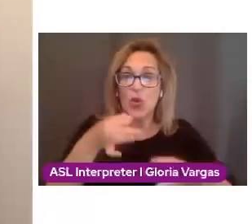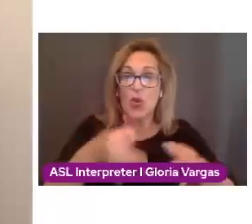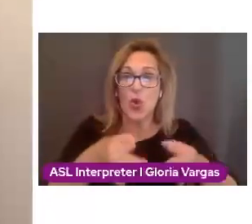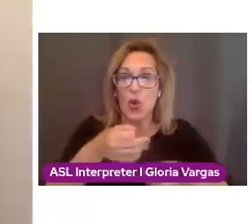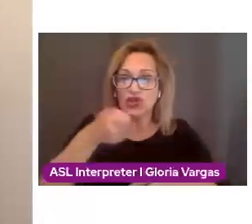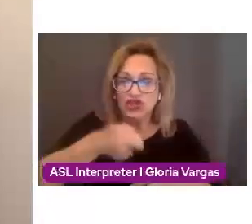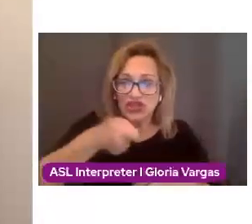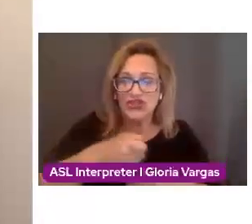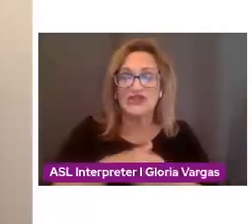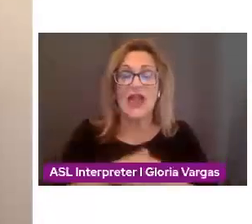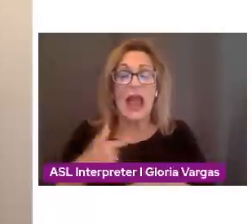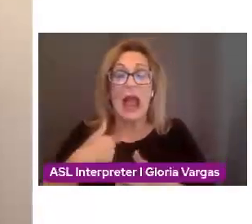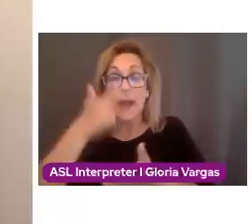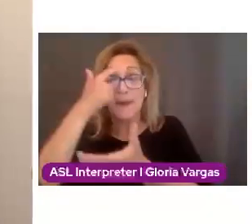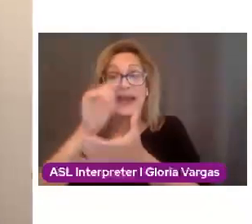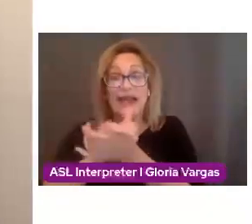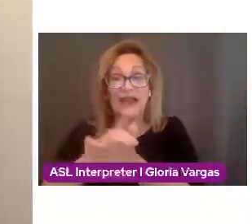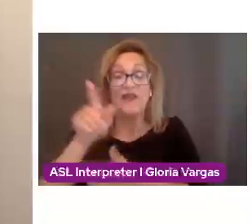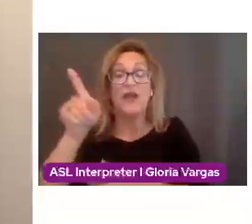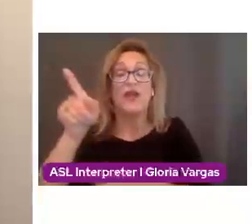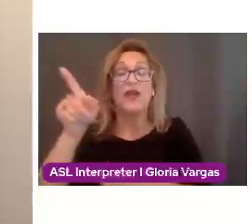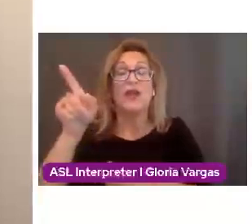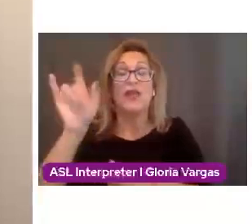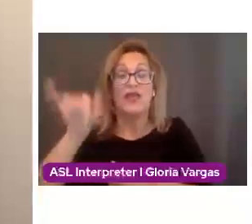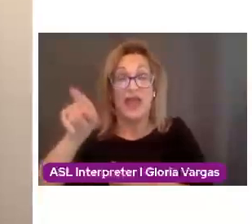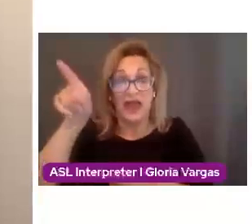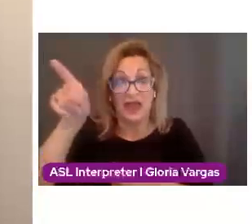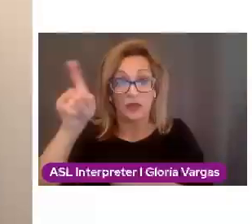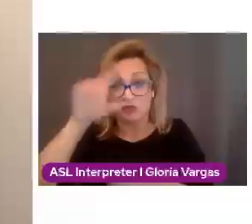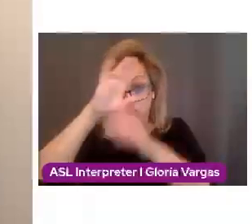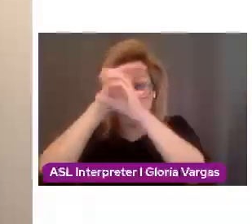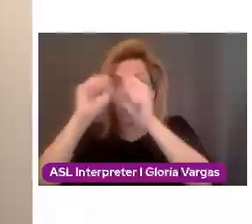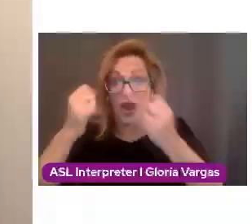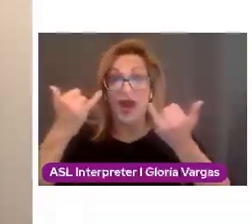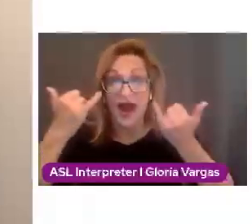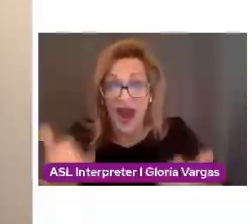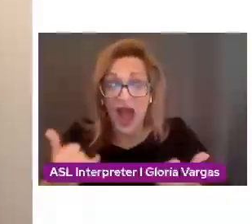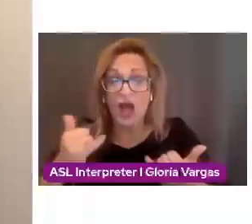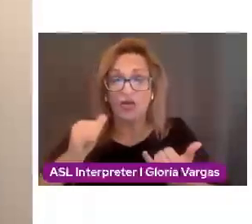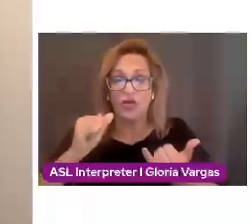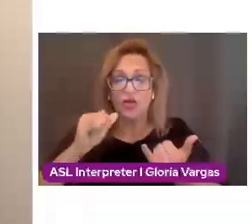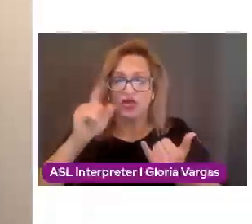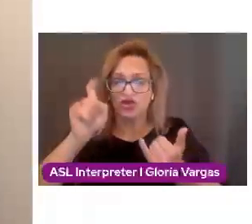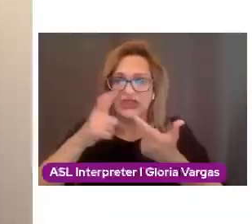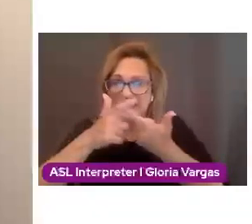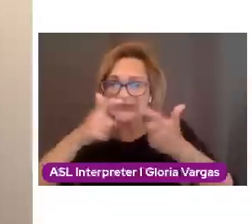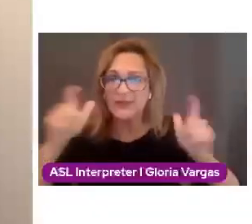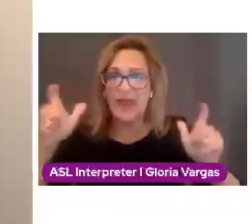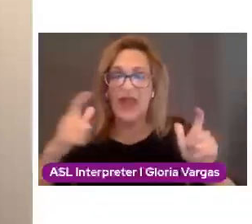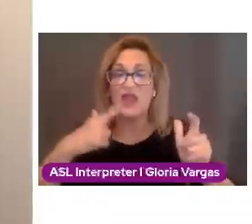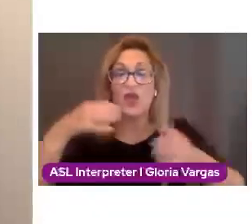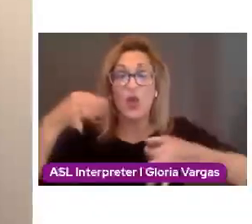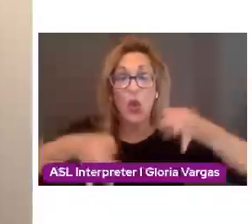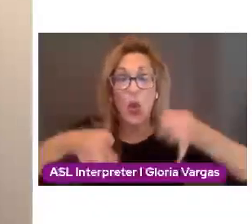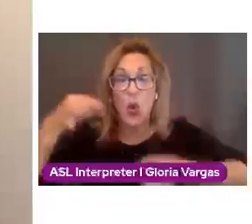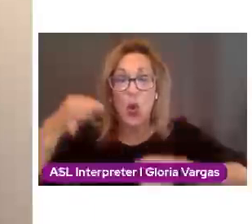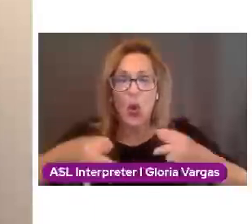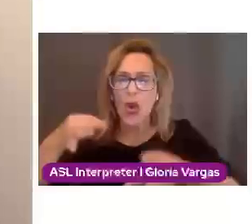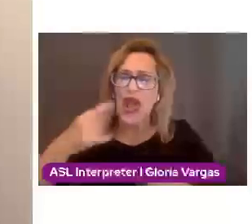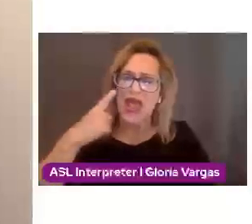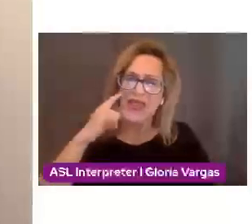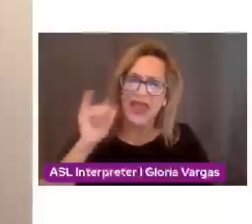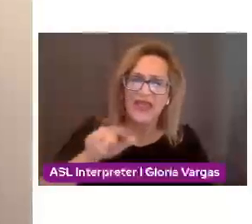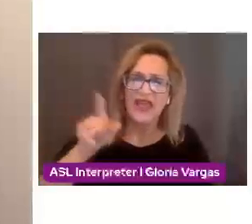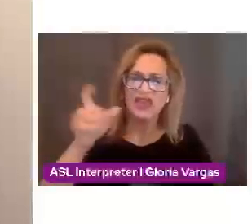to expand the court. I believe that he should come out in favor of expanding the court. I believe that he should come out strongly